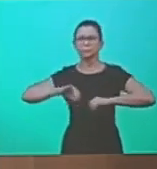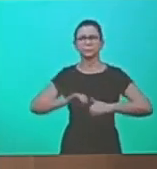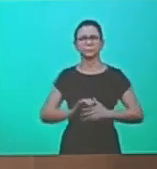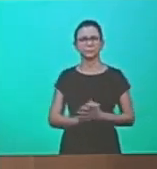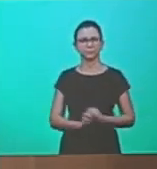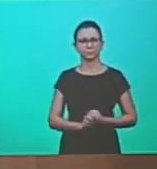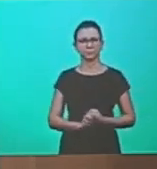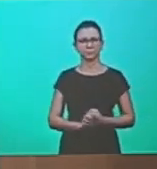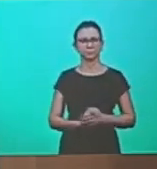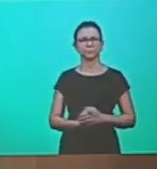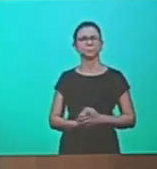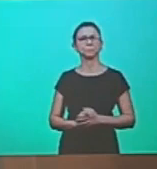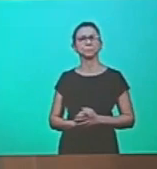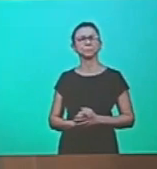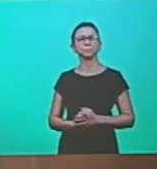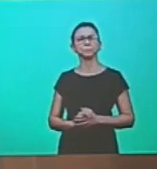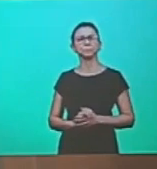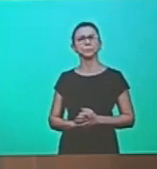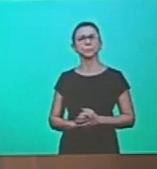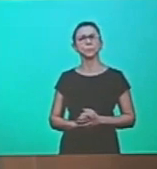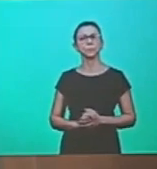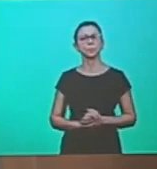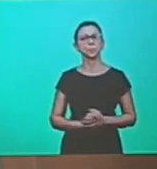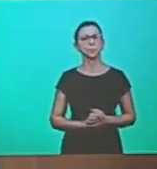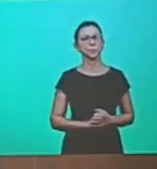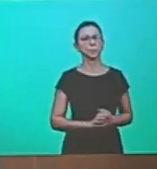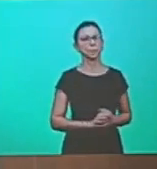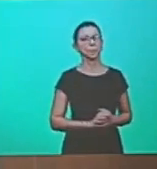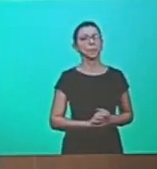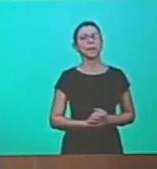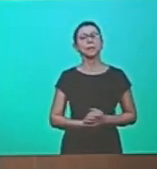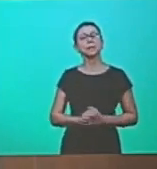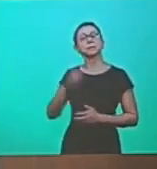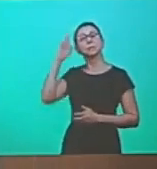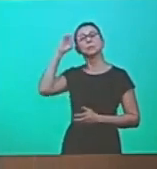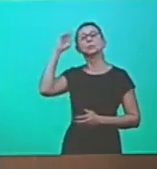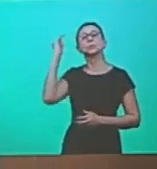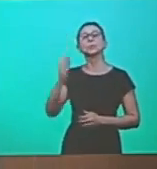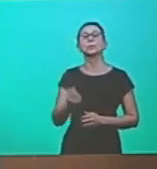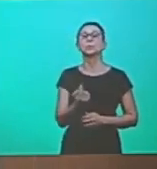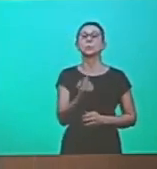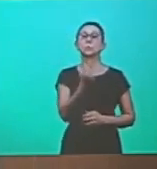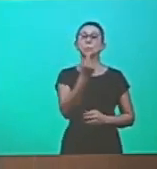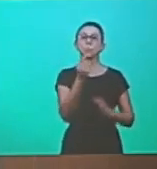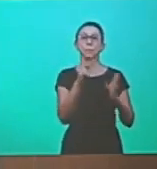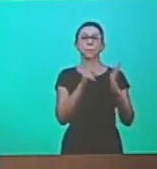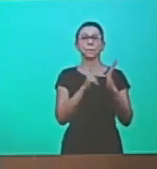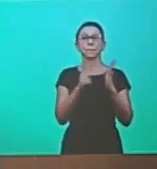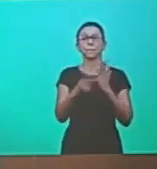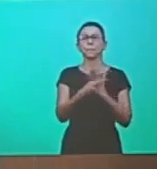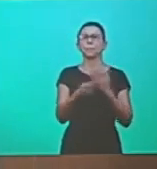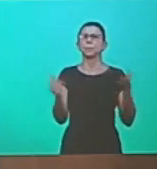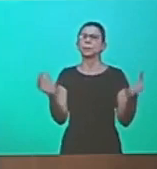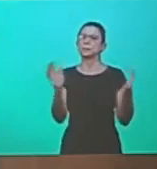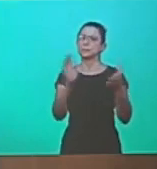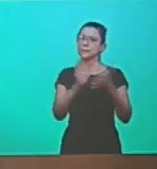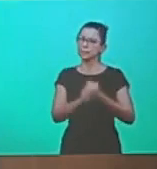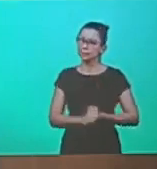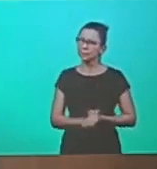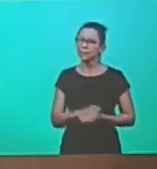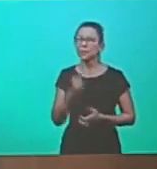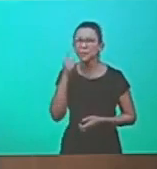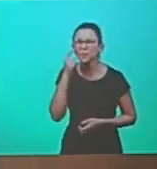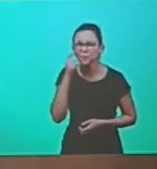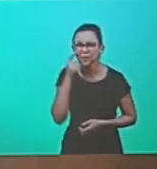that Jesus wanted to teach his disciples. So Jesus, he talked about